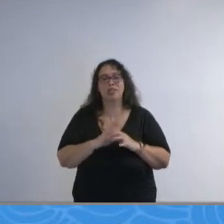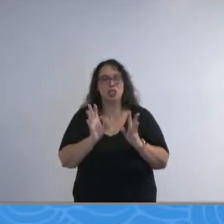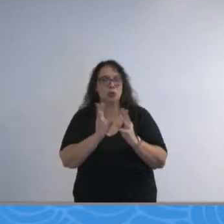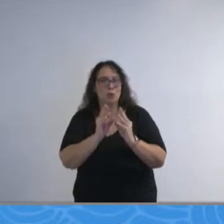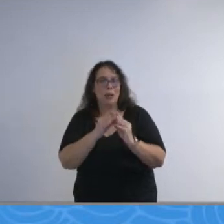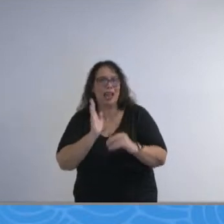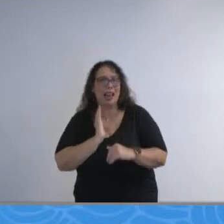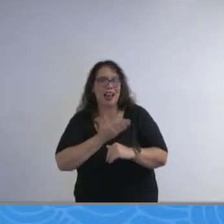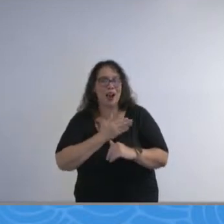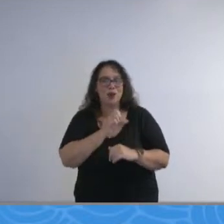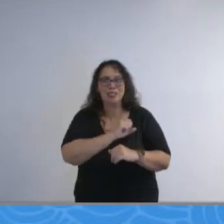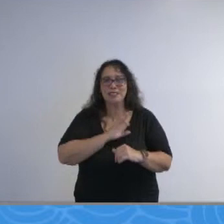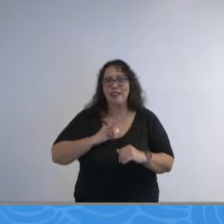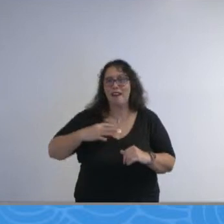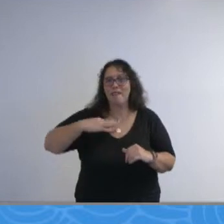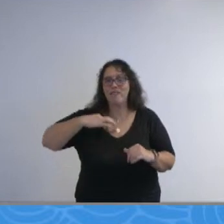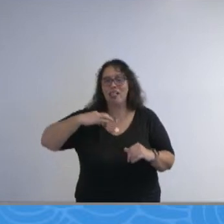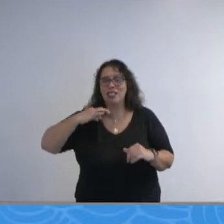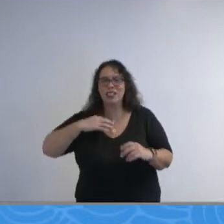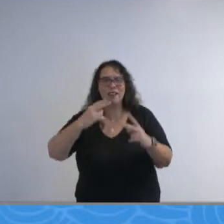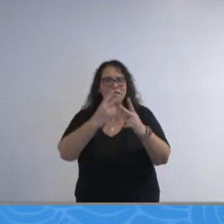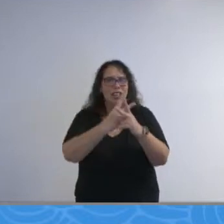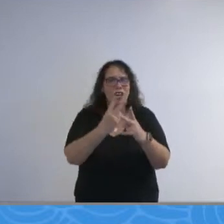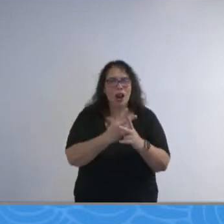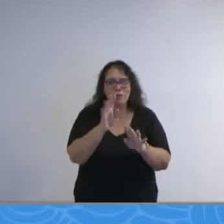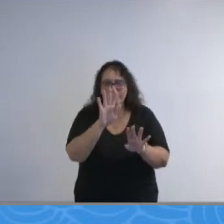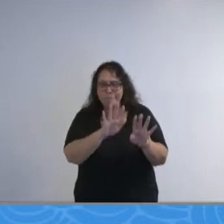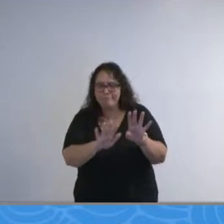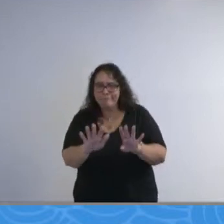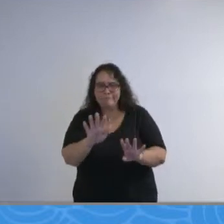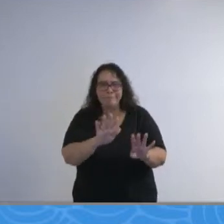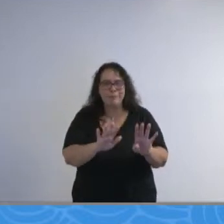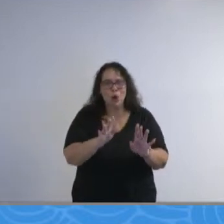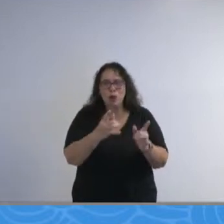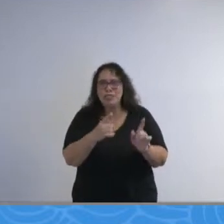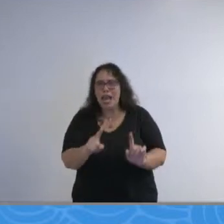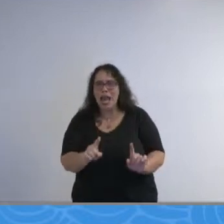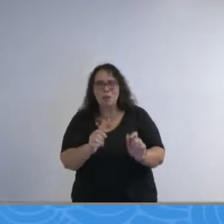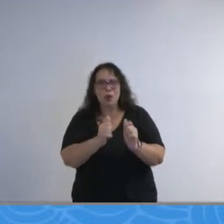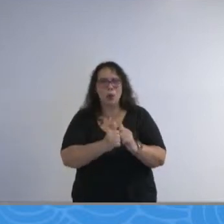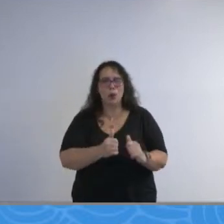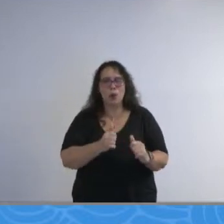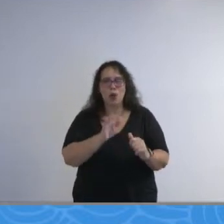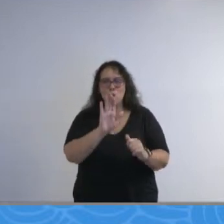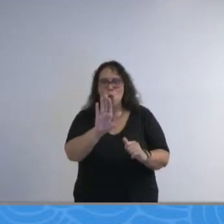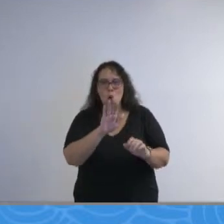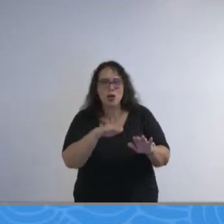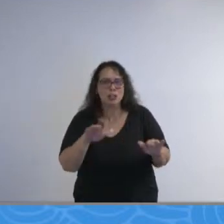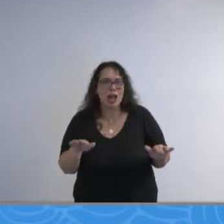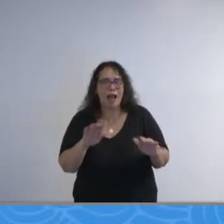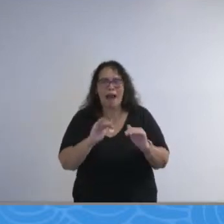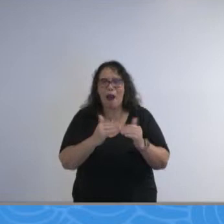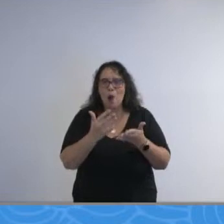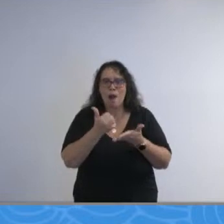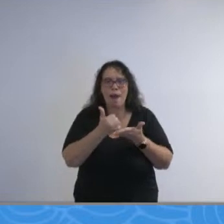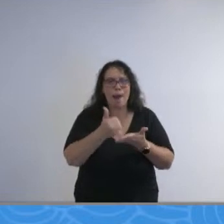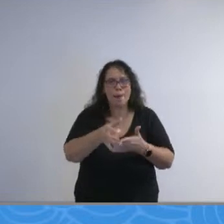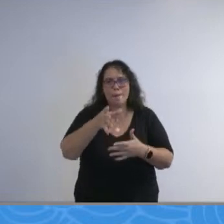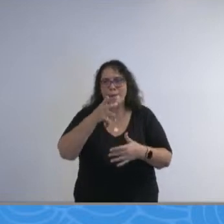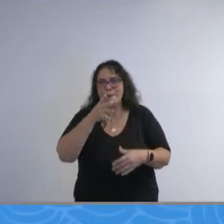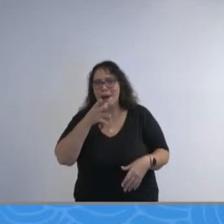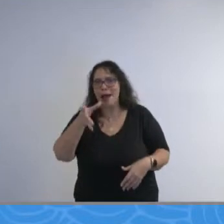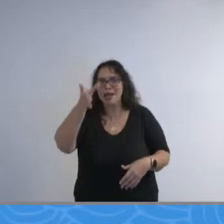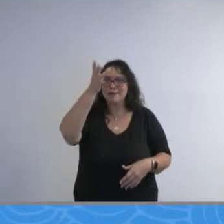and volunteers to figure out what's going on with your child. How can you help them as mom, as dad, as parent, as guardian, as grandma,